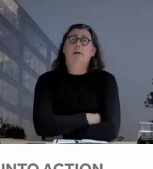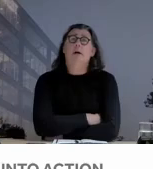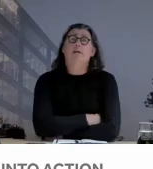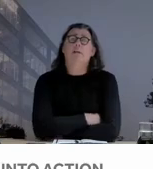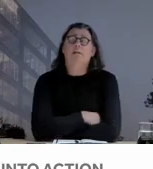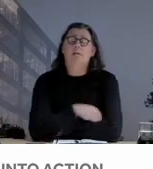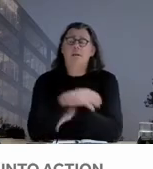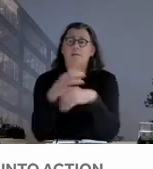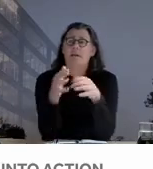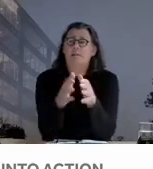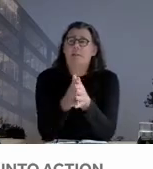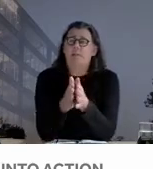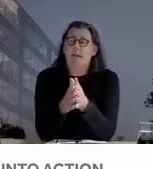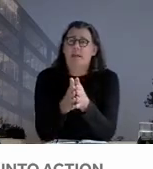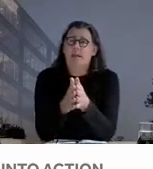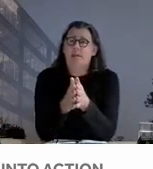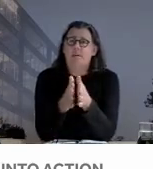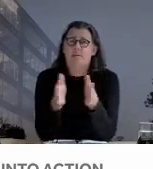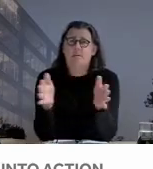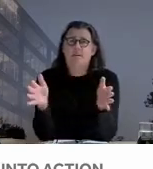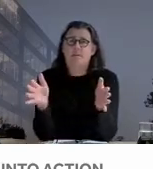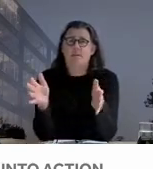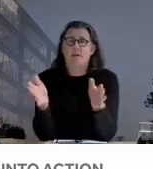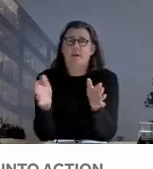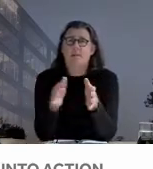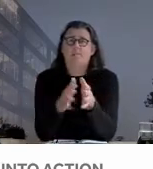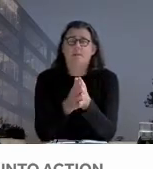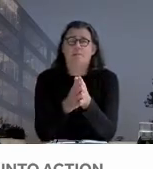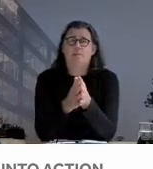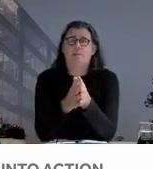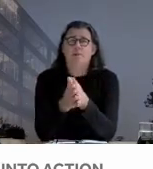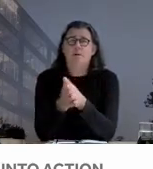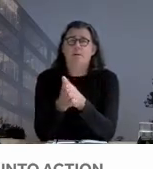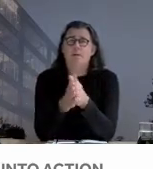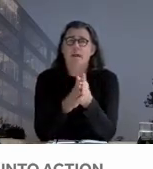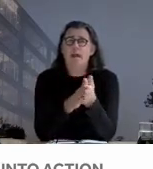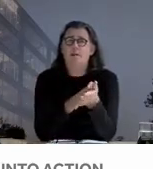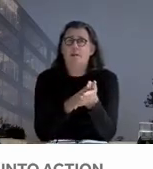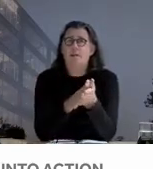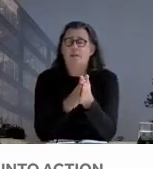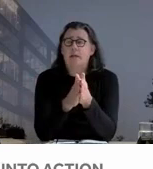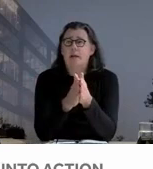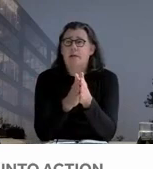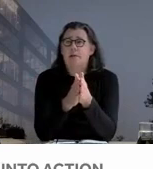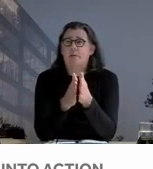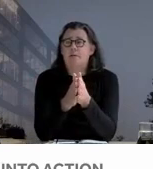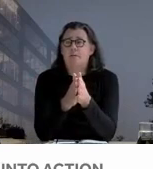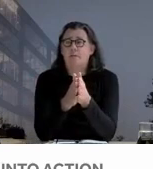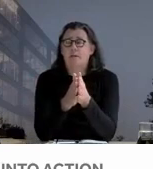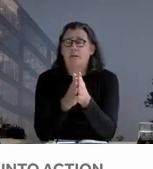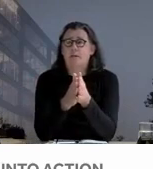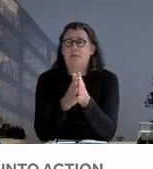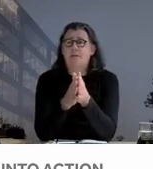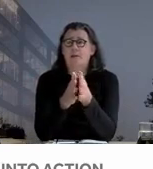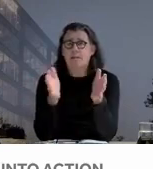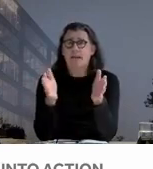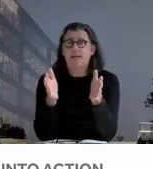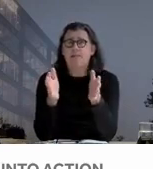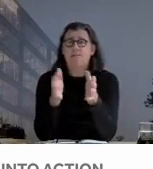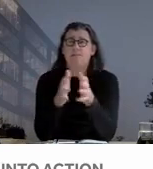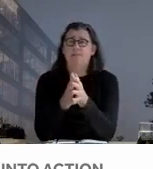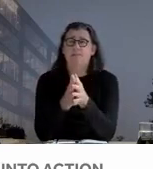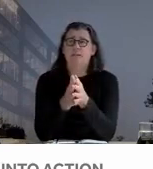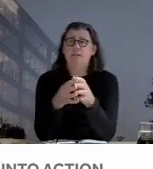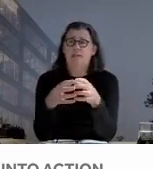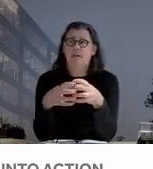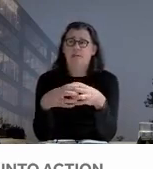So the presentation today, hopefully I'll be not too much longer than an hour. I'm going to go through a bit of climate